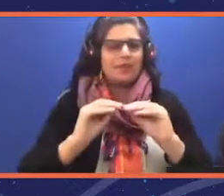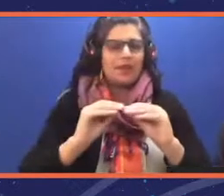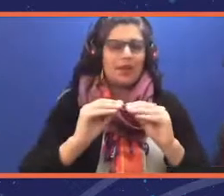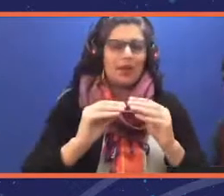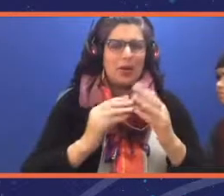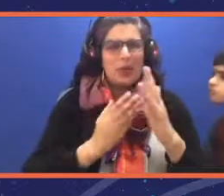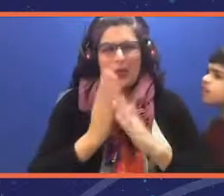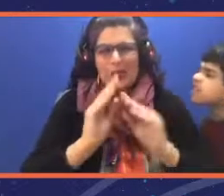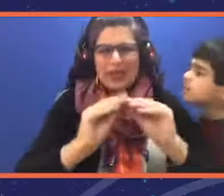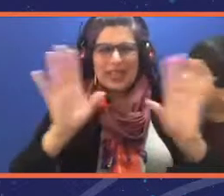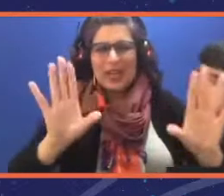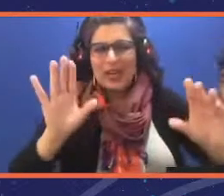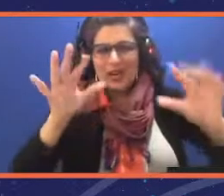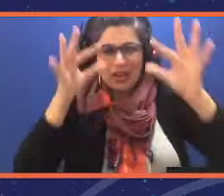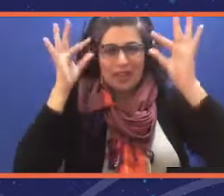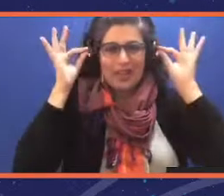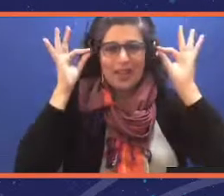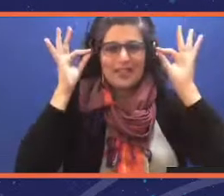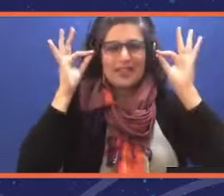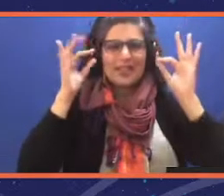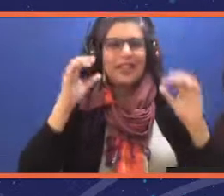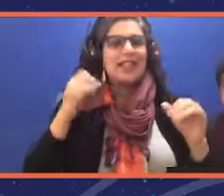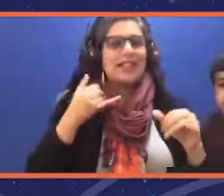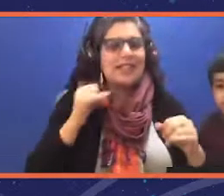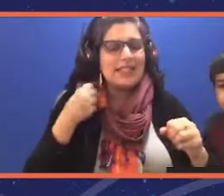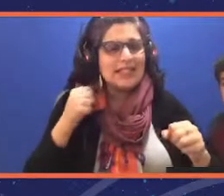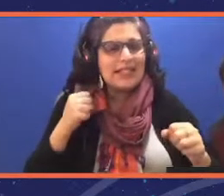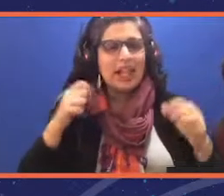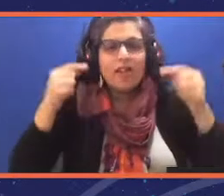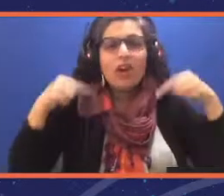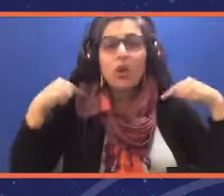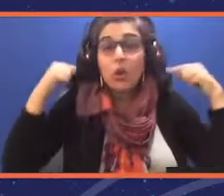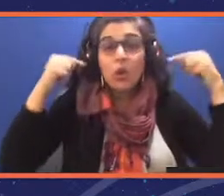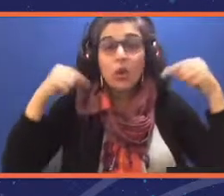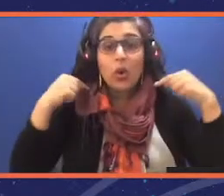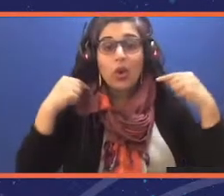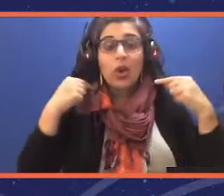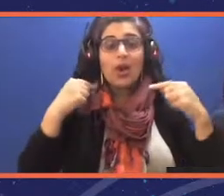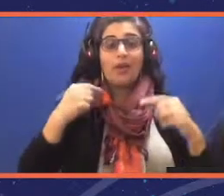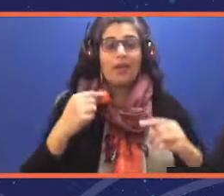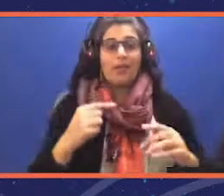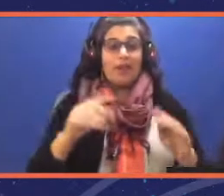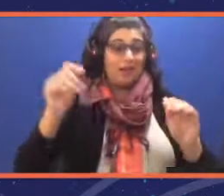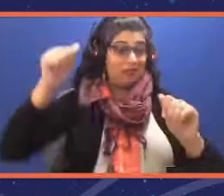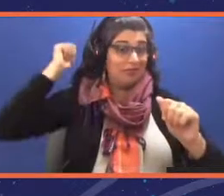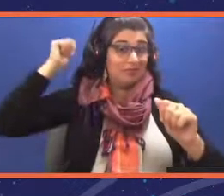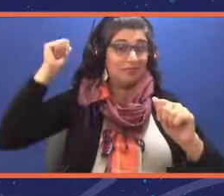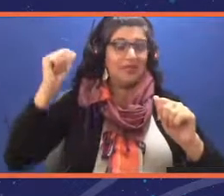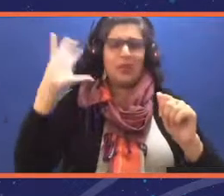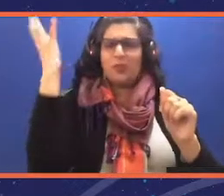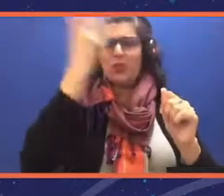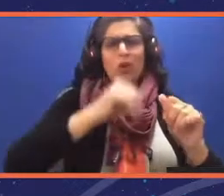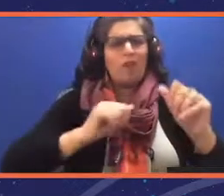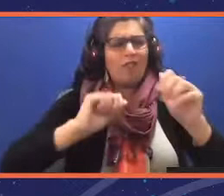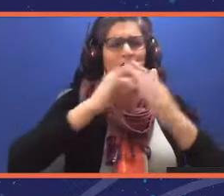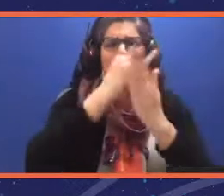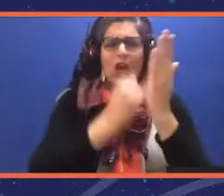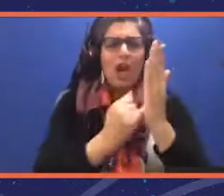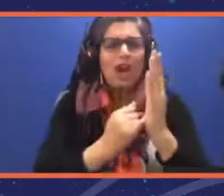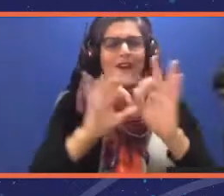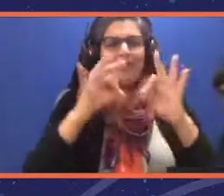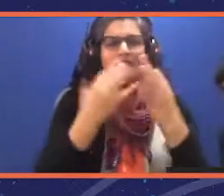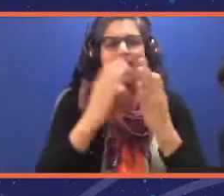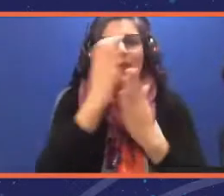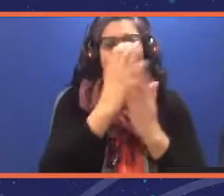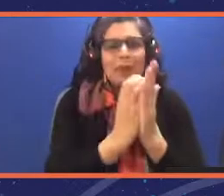silver hoops. And I'm sitting in front of a bunch of beautiful artwork and family pictures. To get us started,